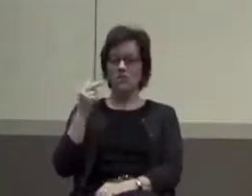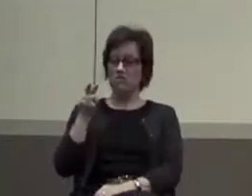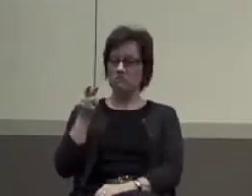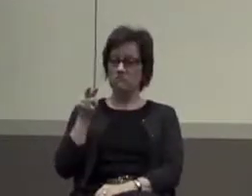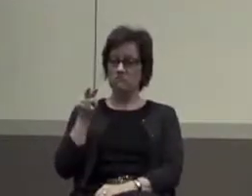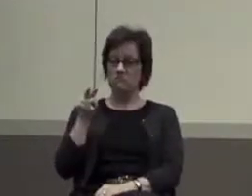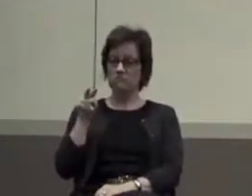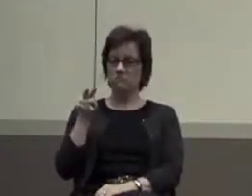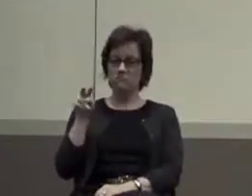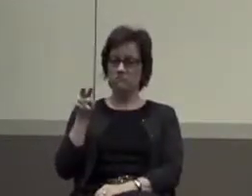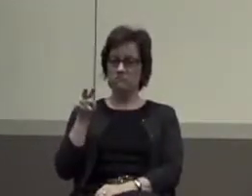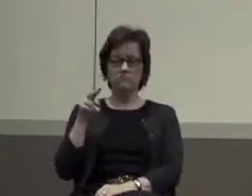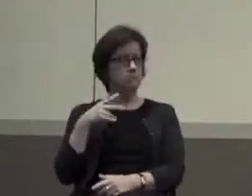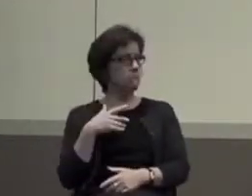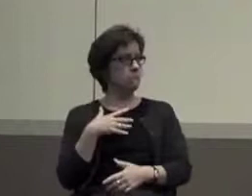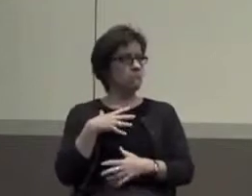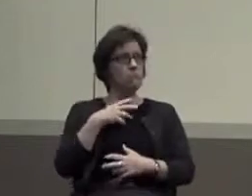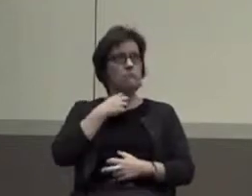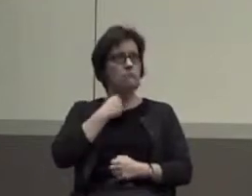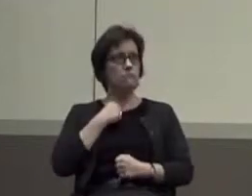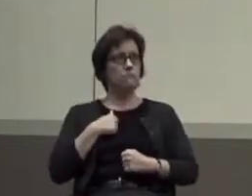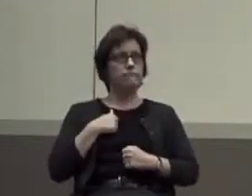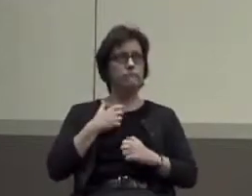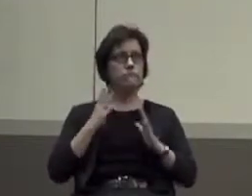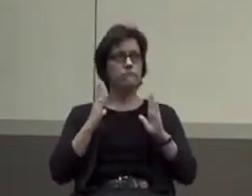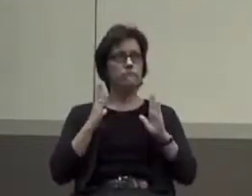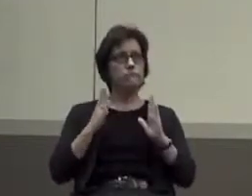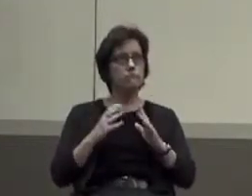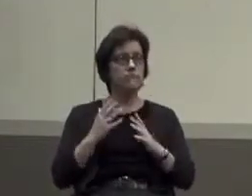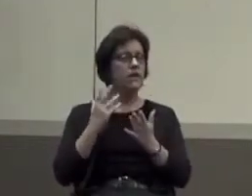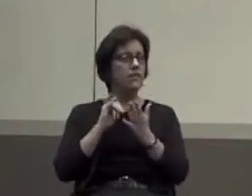up. That kind of thing is what teachers will do.